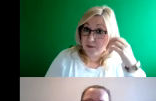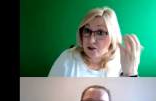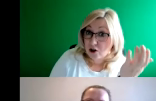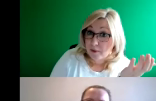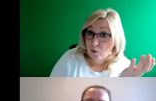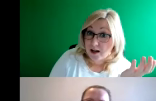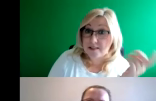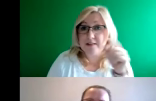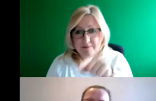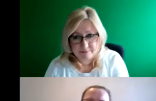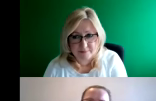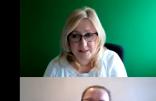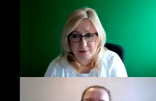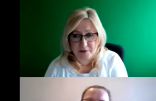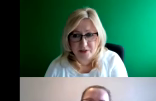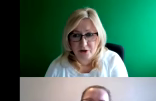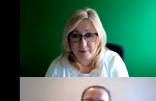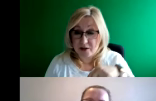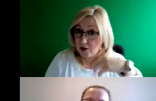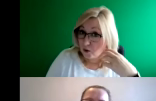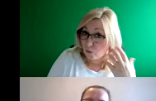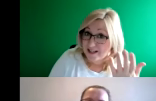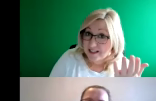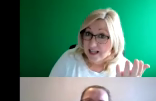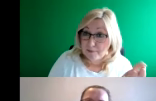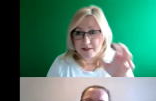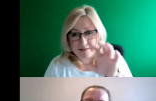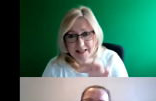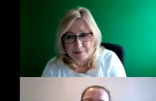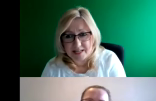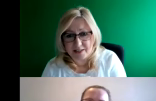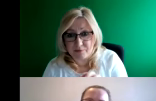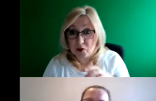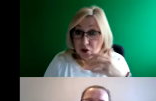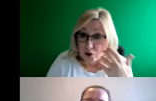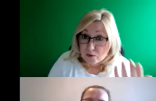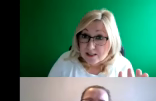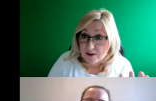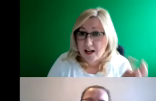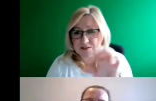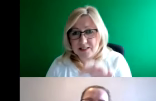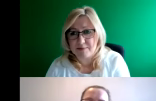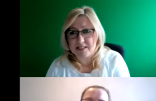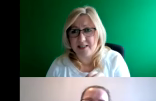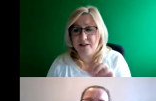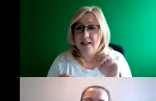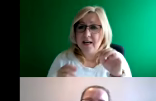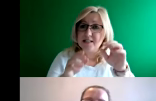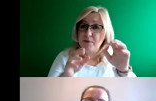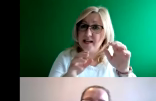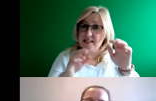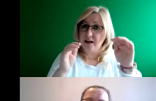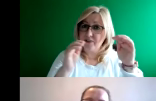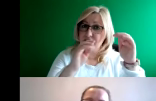so it's like, I'm going to talk about what? Here's what I'm going to talk about. When did this happen? Let me tell you. Who was involved? Let me tell you.